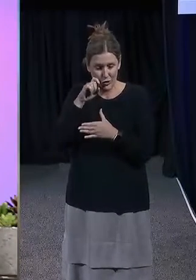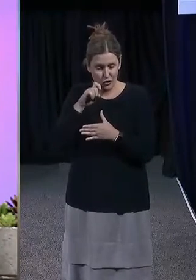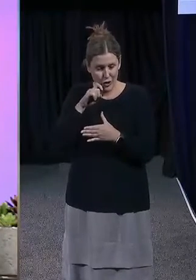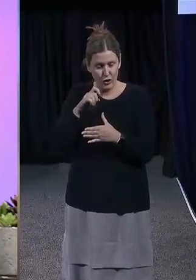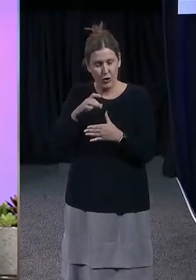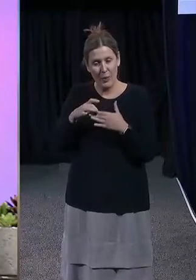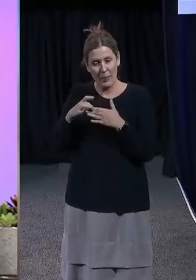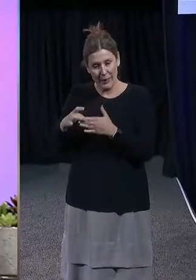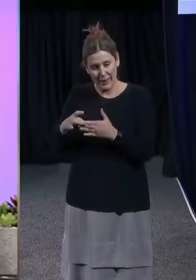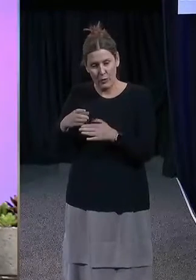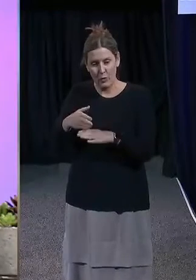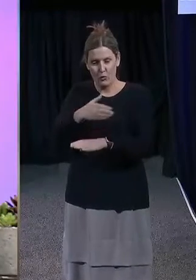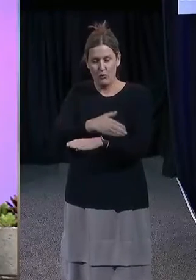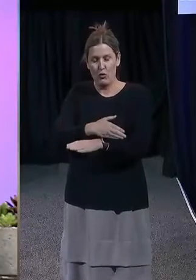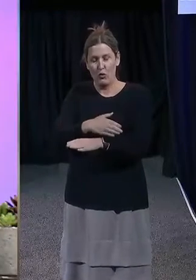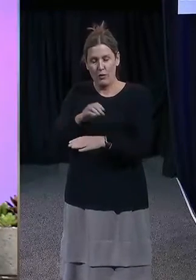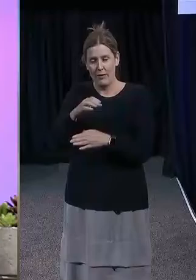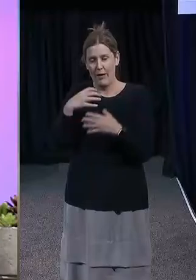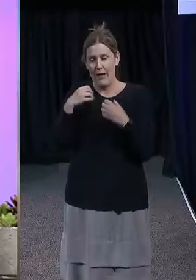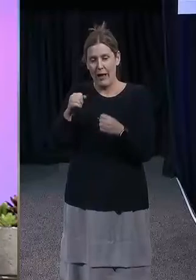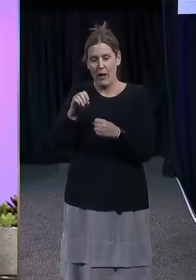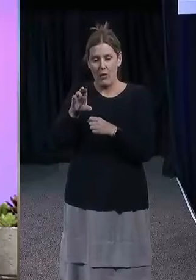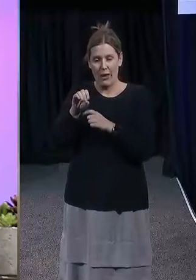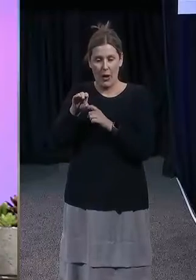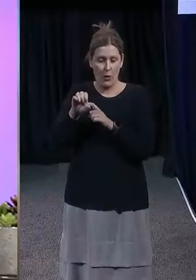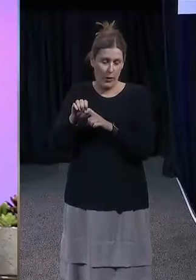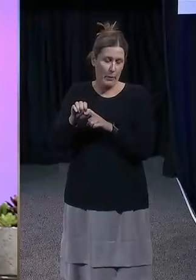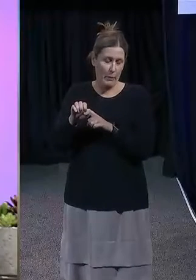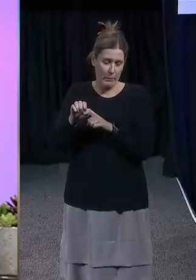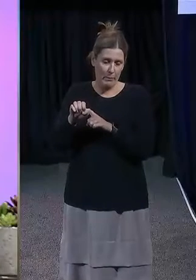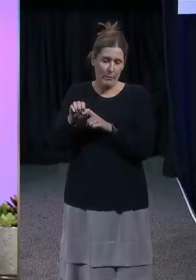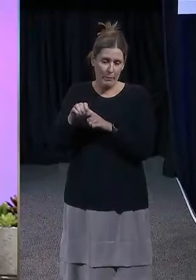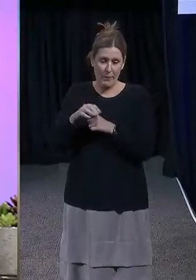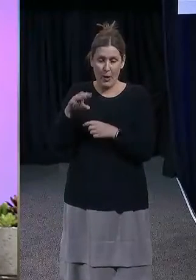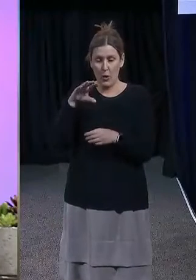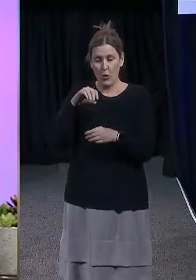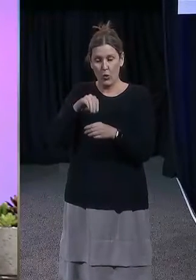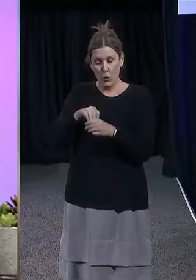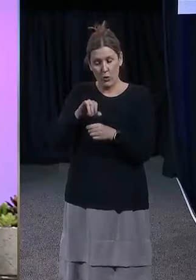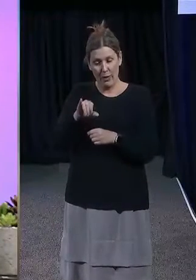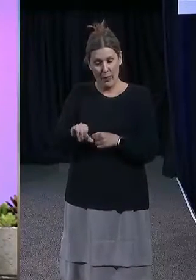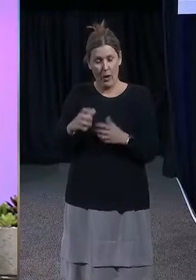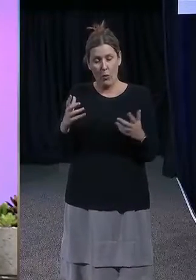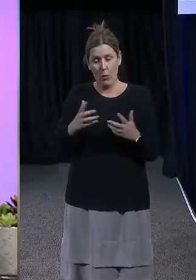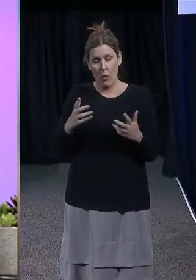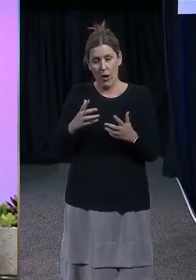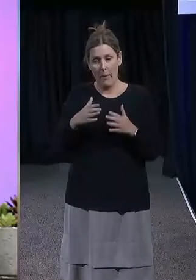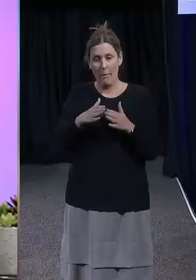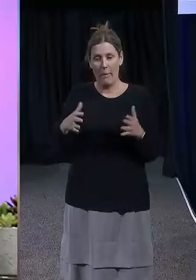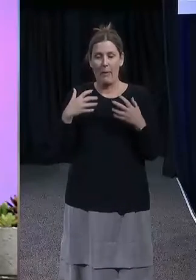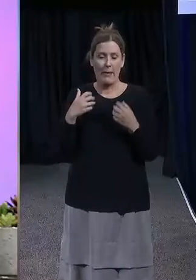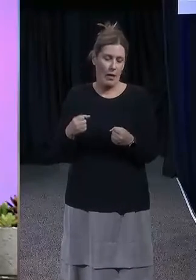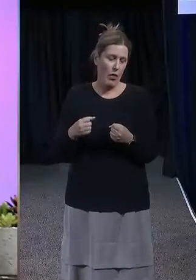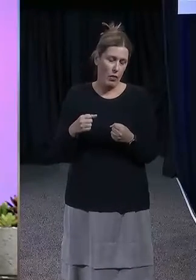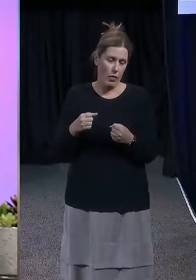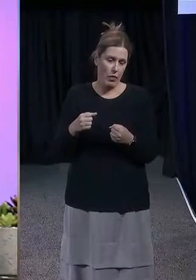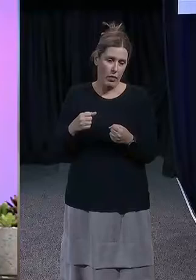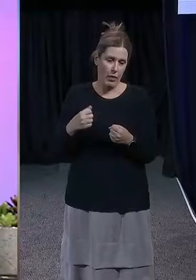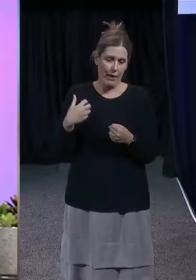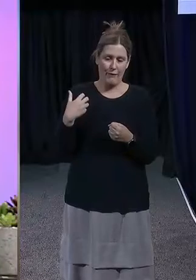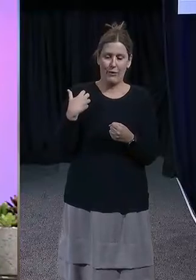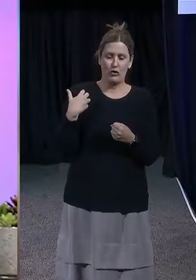an exemption for medical? And then included in that, to me, of course, is public health